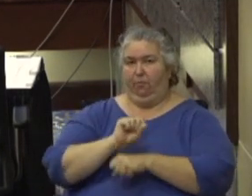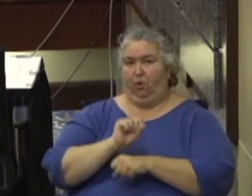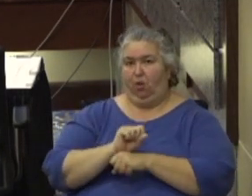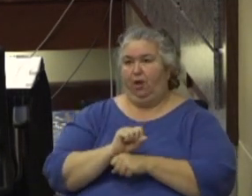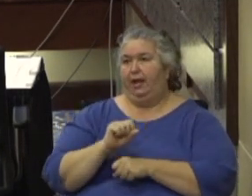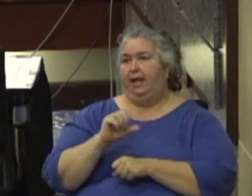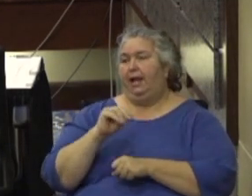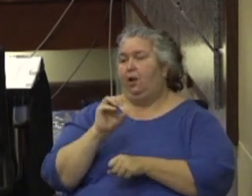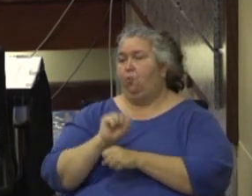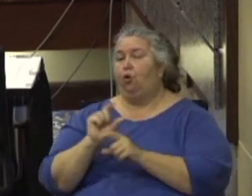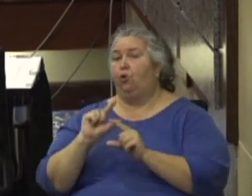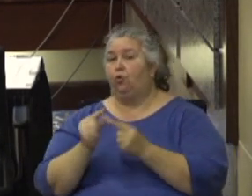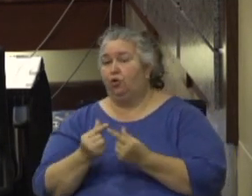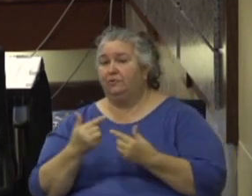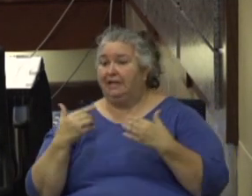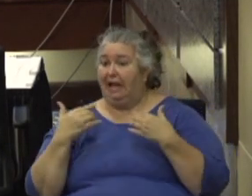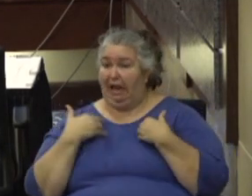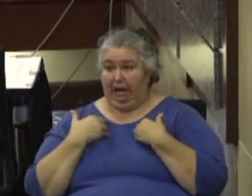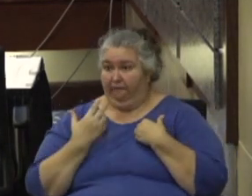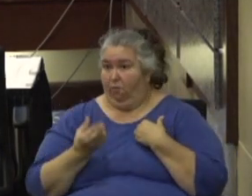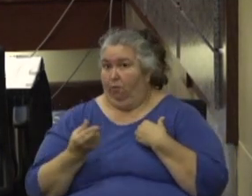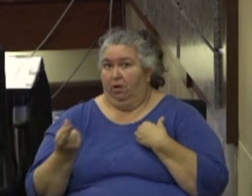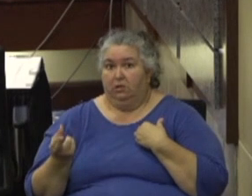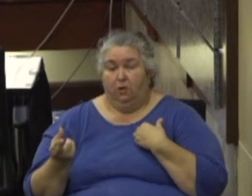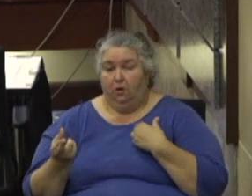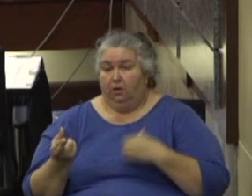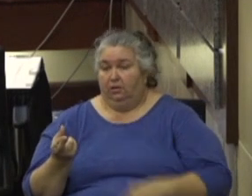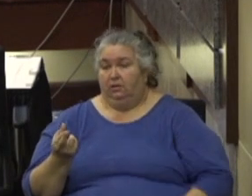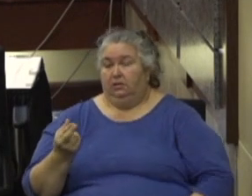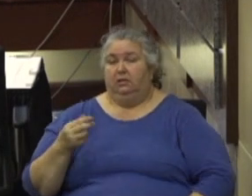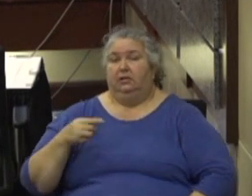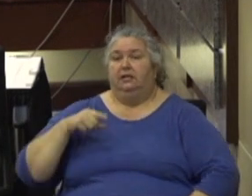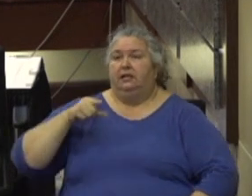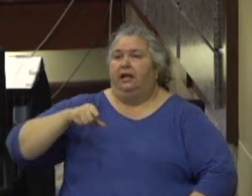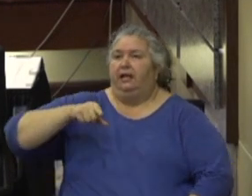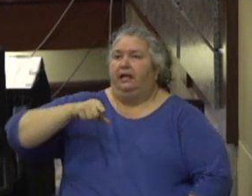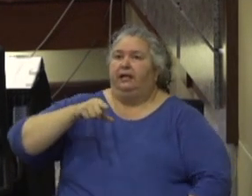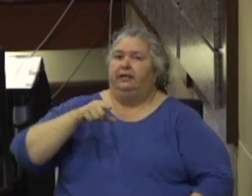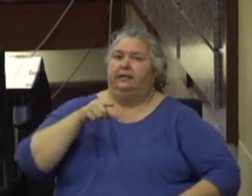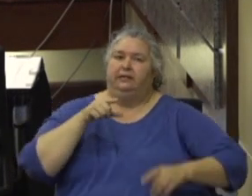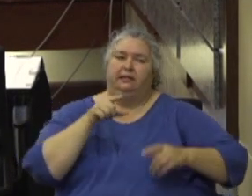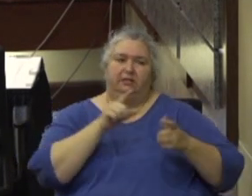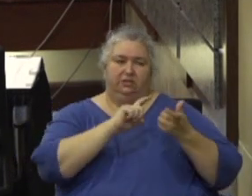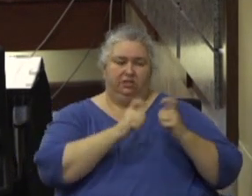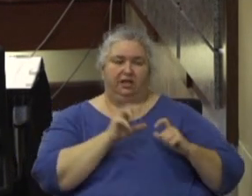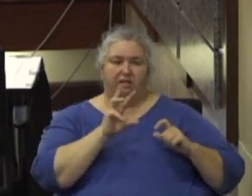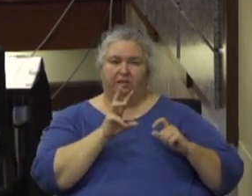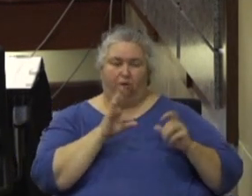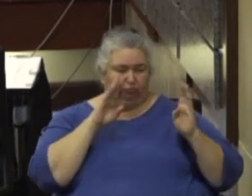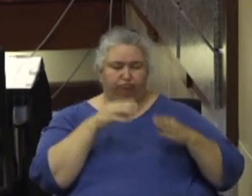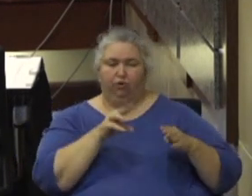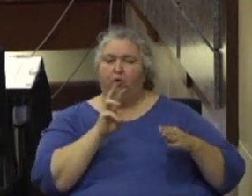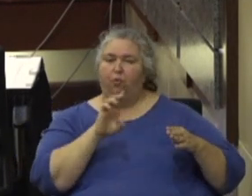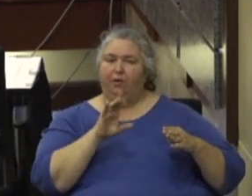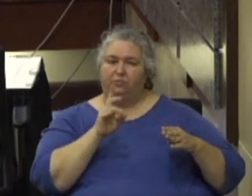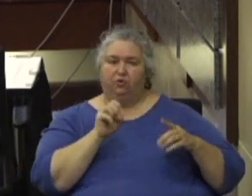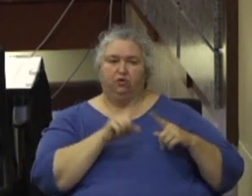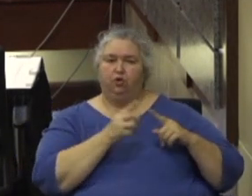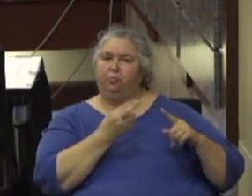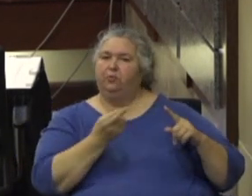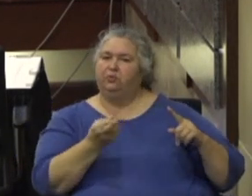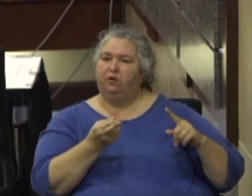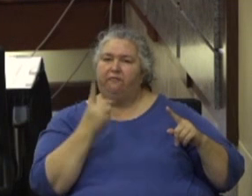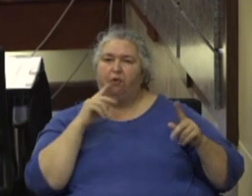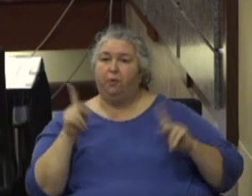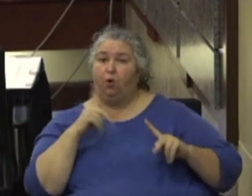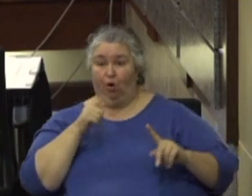workers to have resources. So they reprogrammed their entire website to be a resource for people who